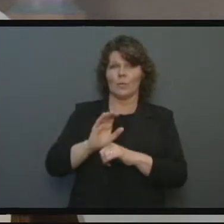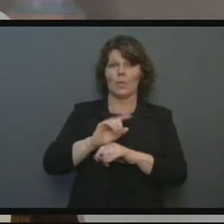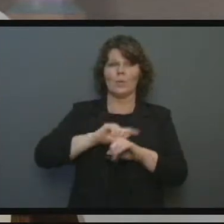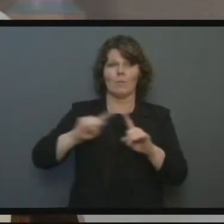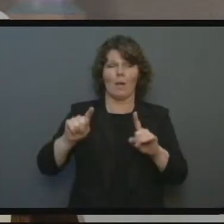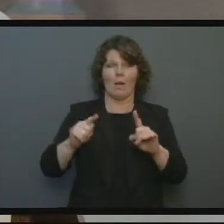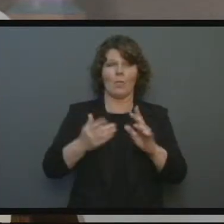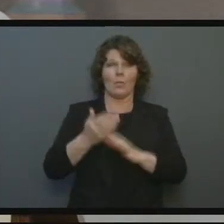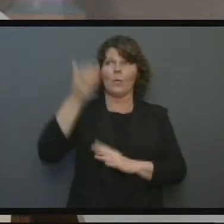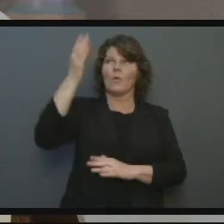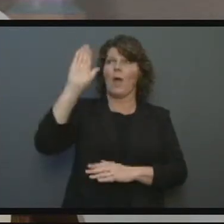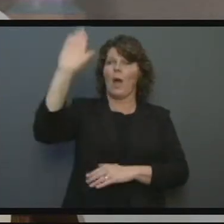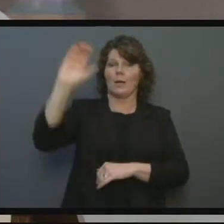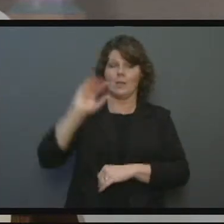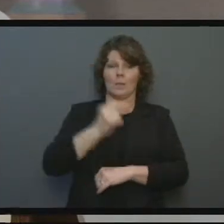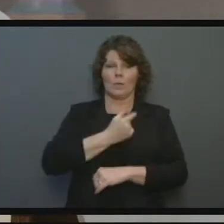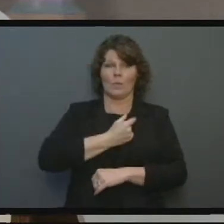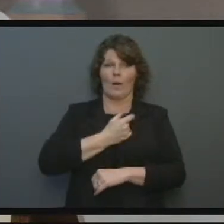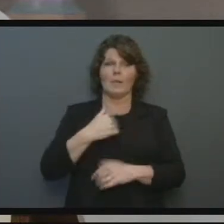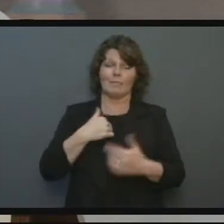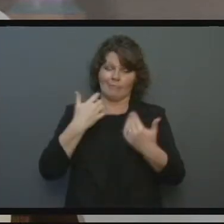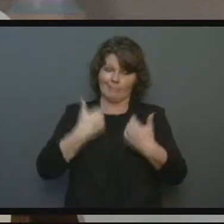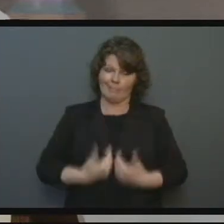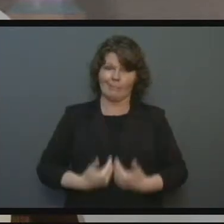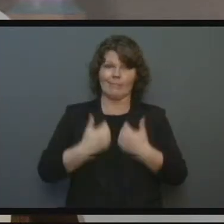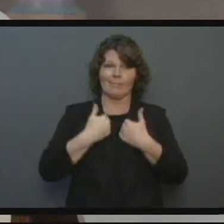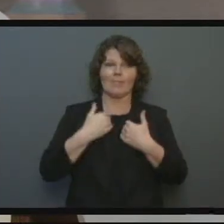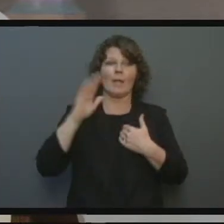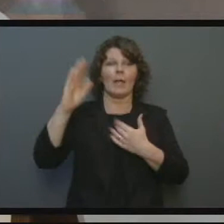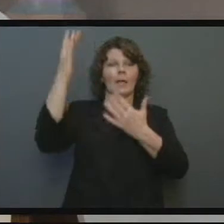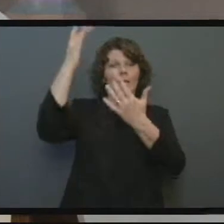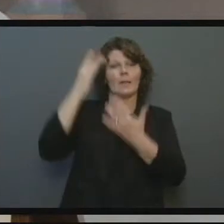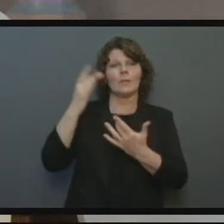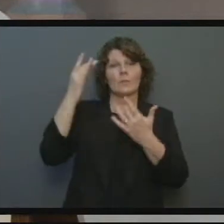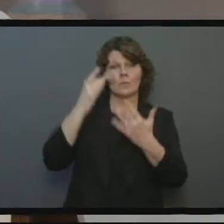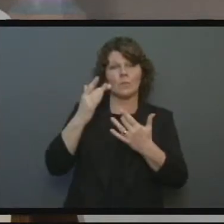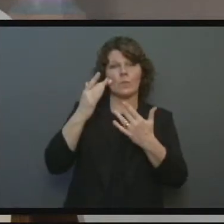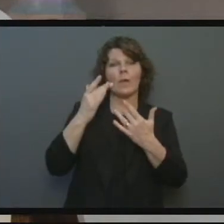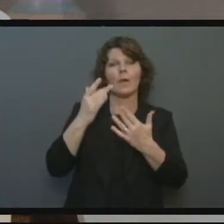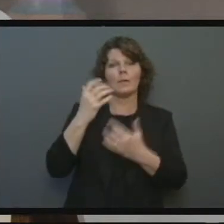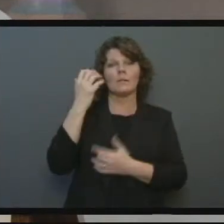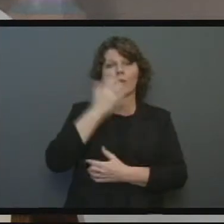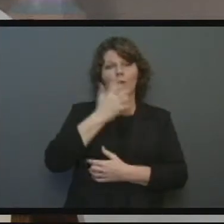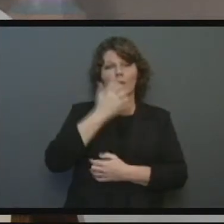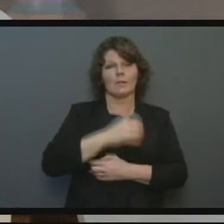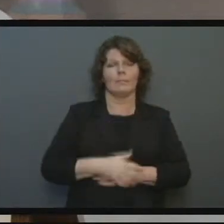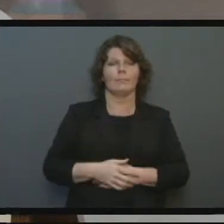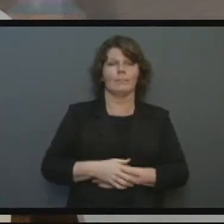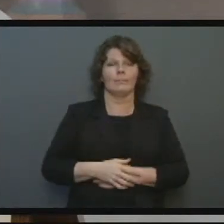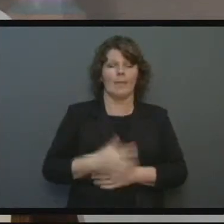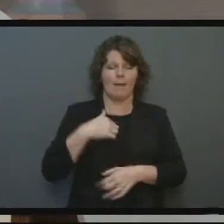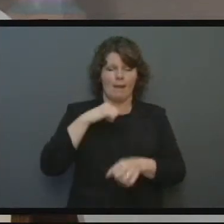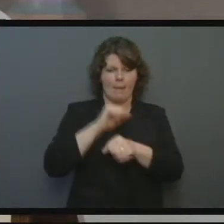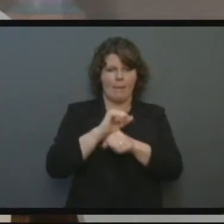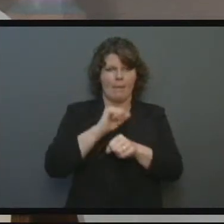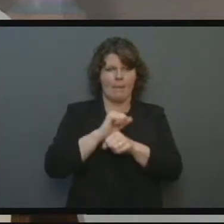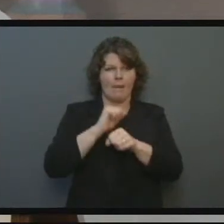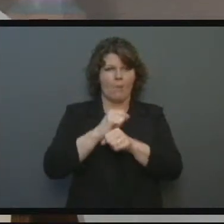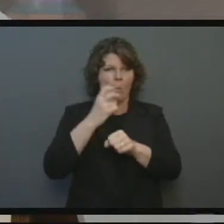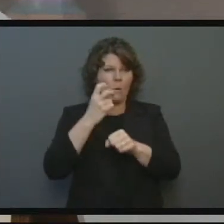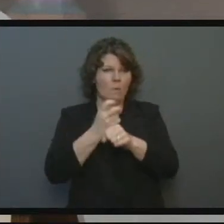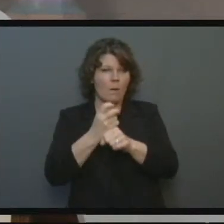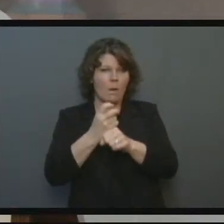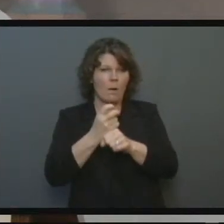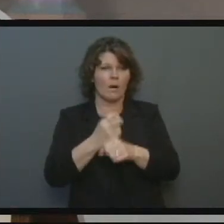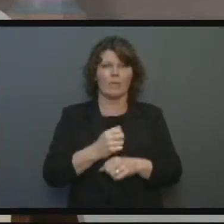the grace of God, I am what I am, and his grace toward me was not in vain. On the contrary, I worked harder than any of them, though it was